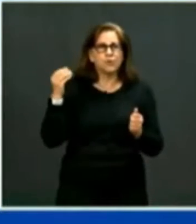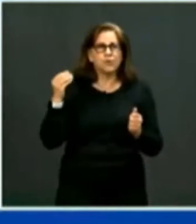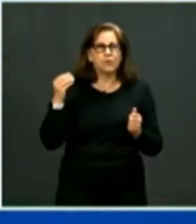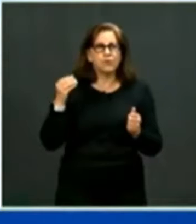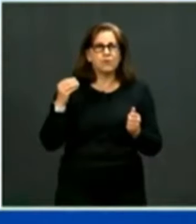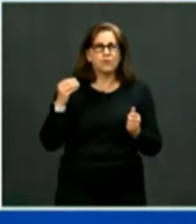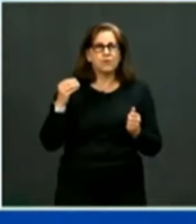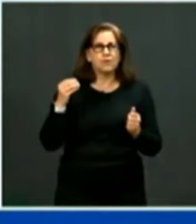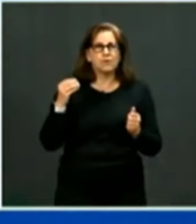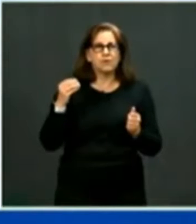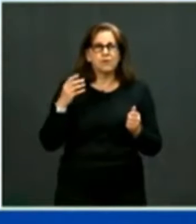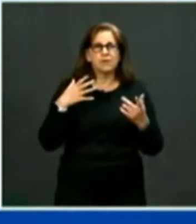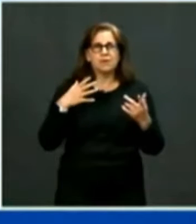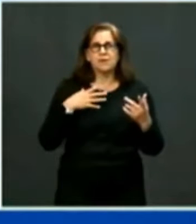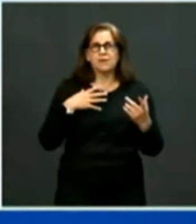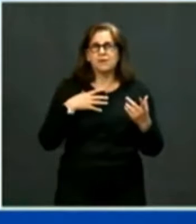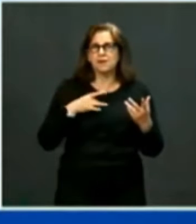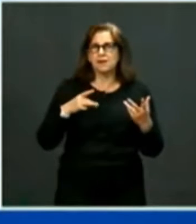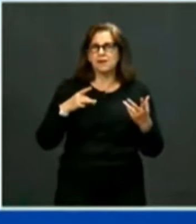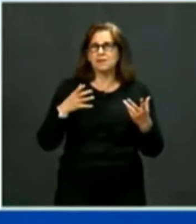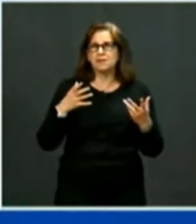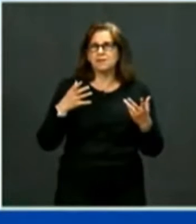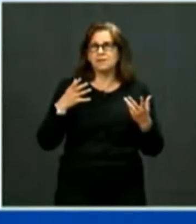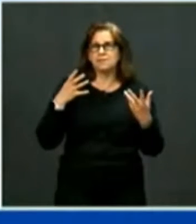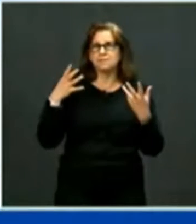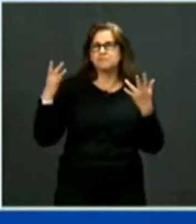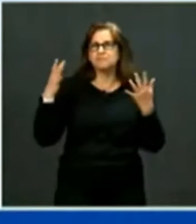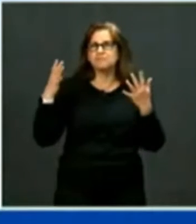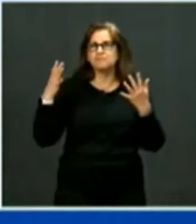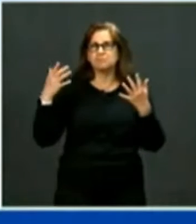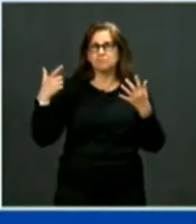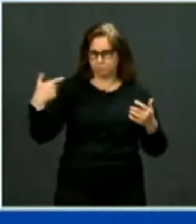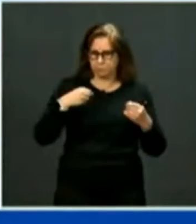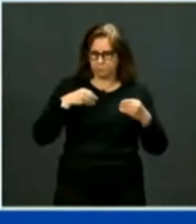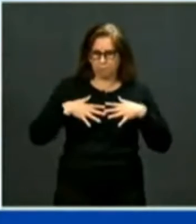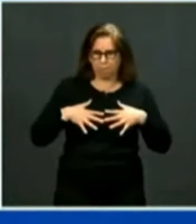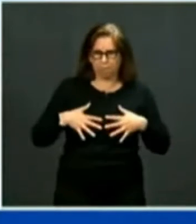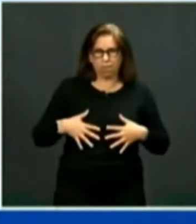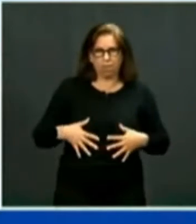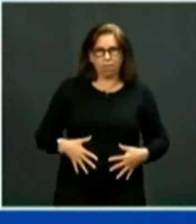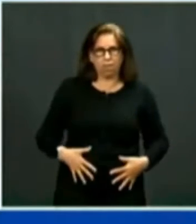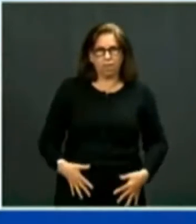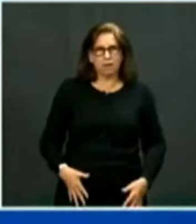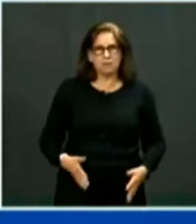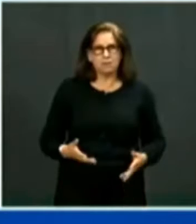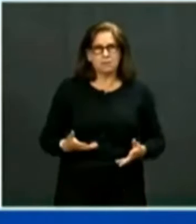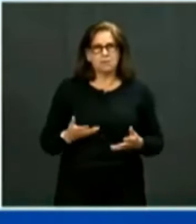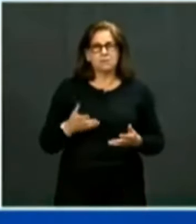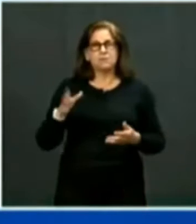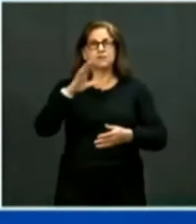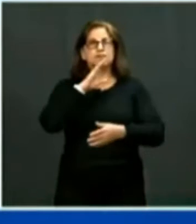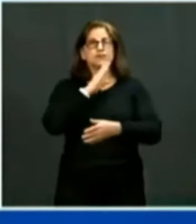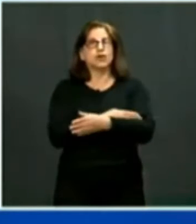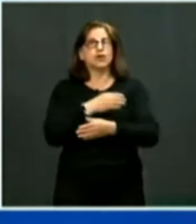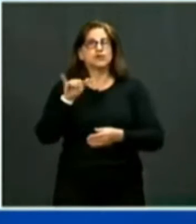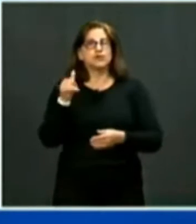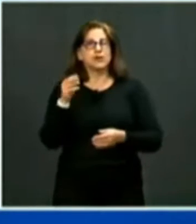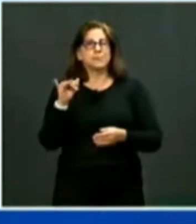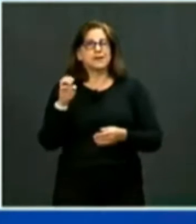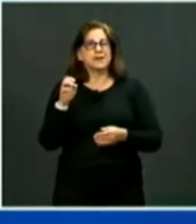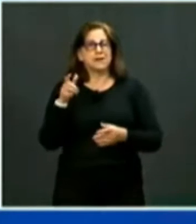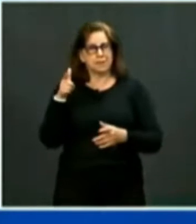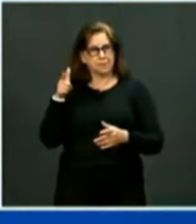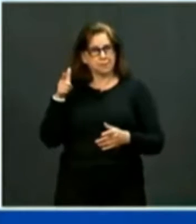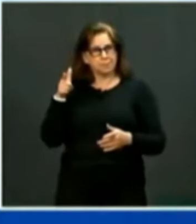Gutenberg. His daughter Jamie was a freshman at Marjorie Stoneman Douglas High School. Bringing another She's one. An accomplished